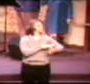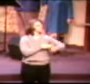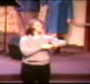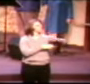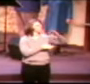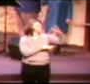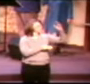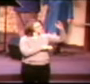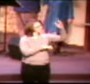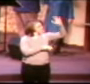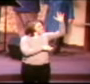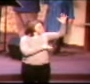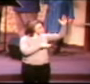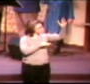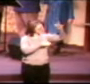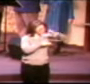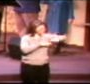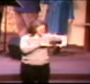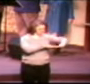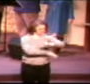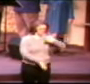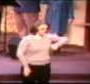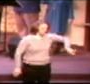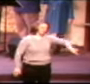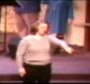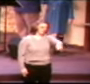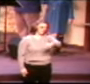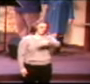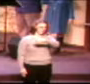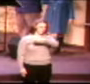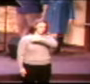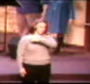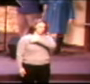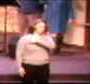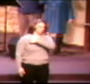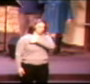end come over